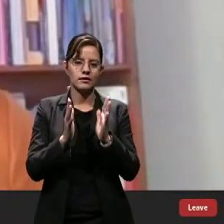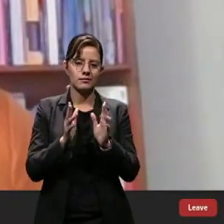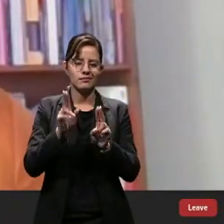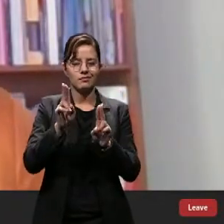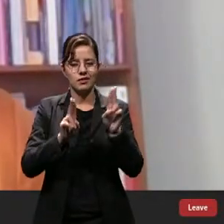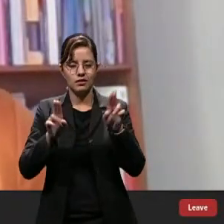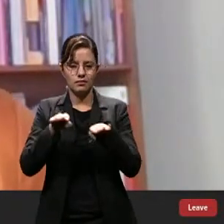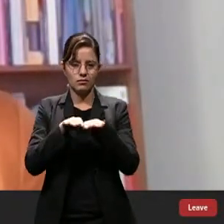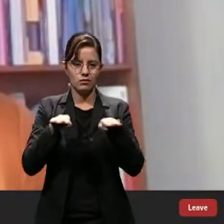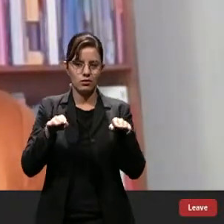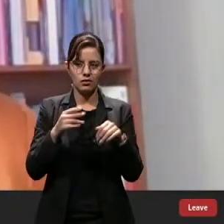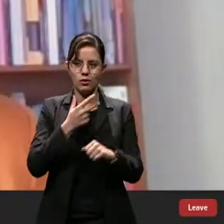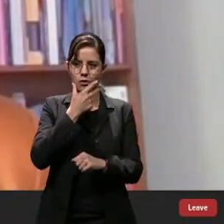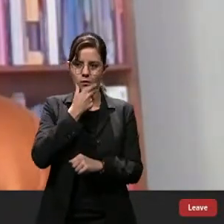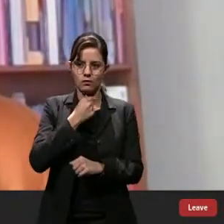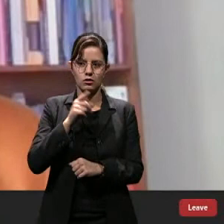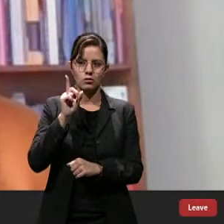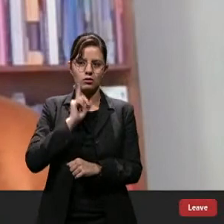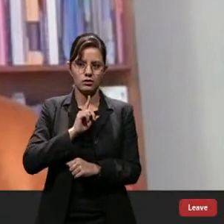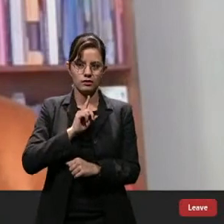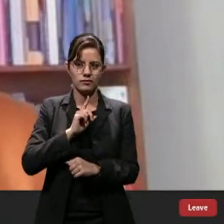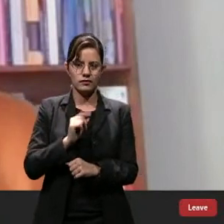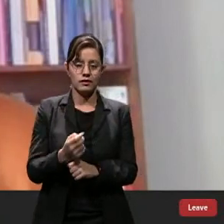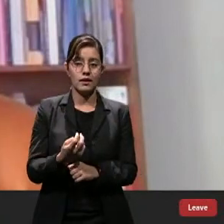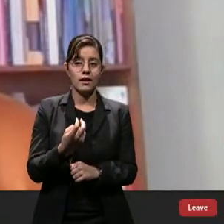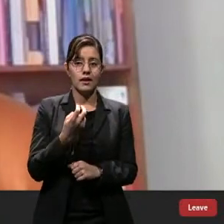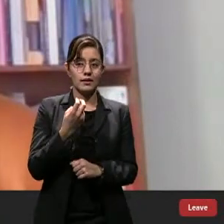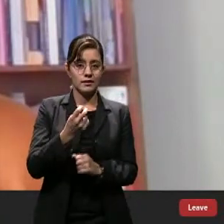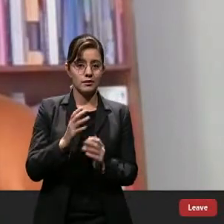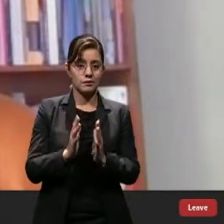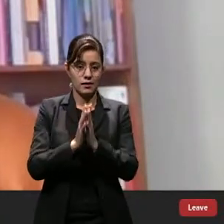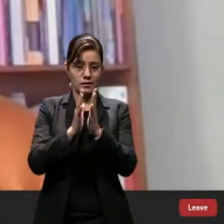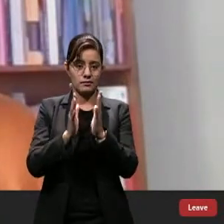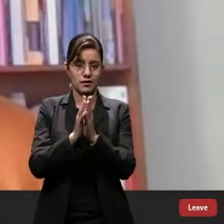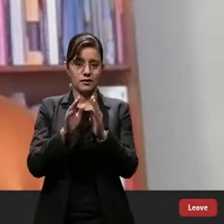democracy. Parity democracy is